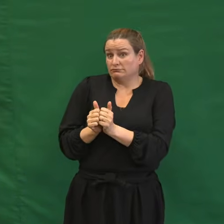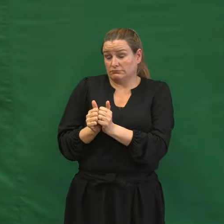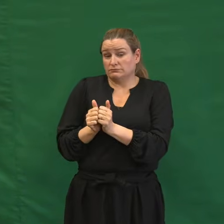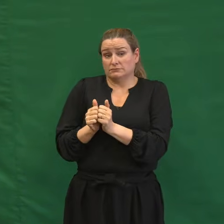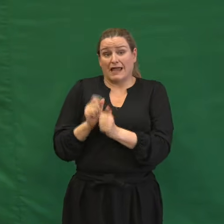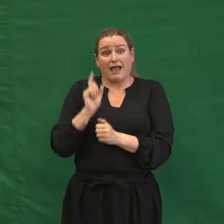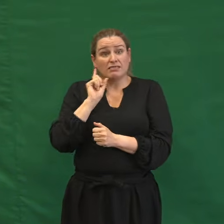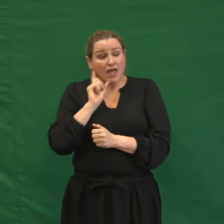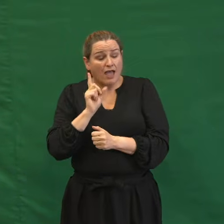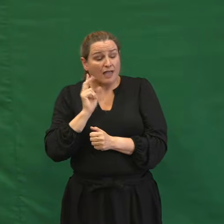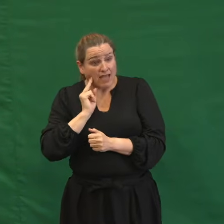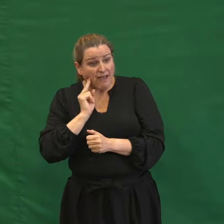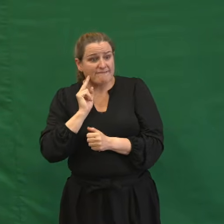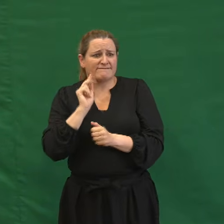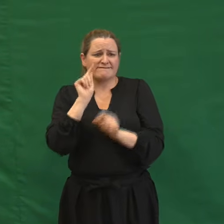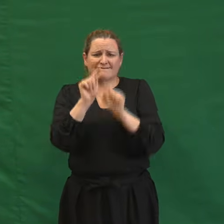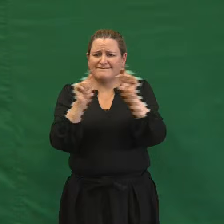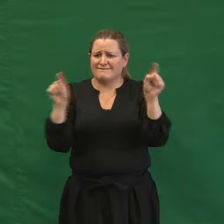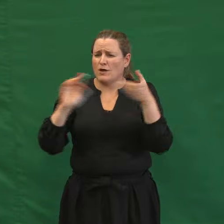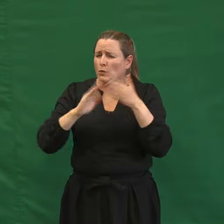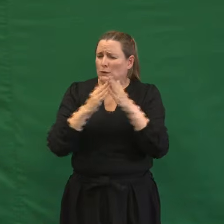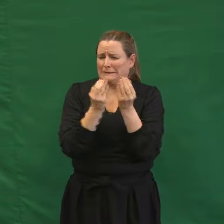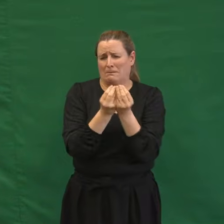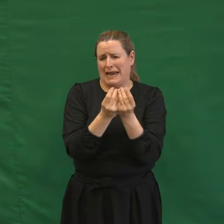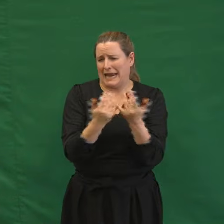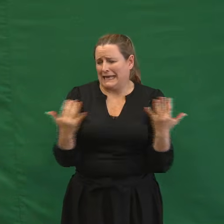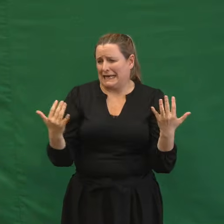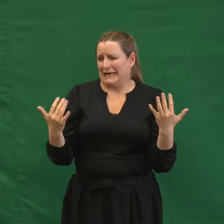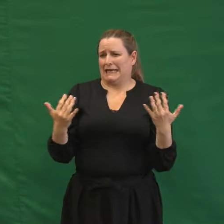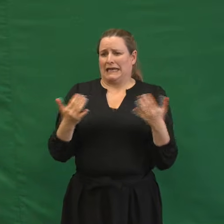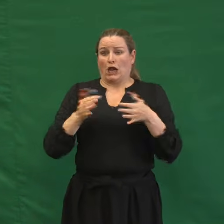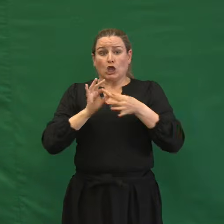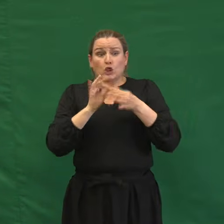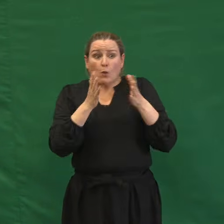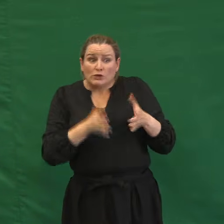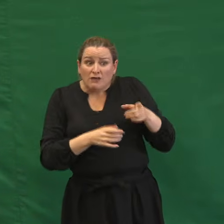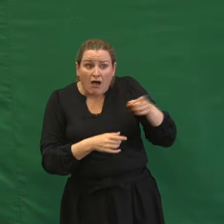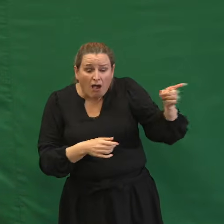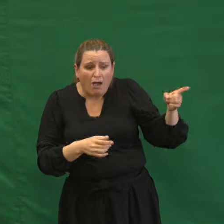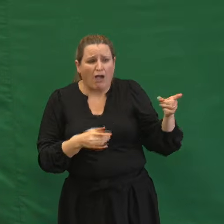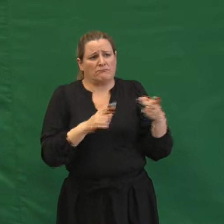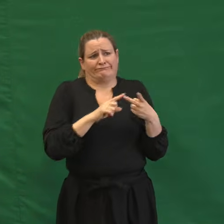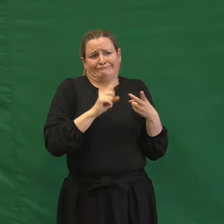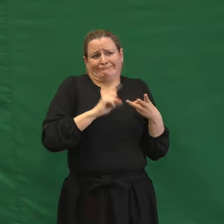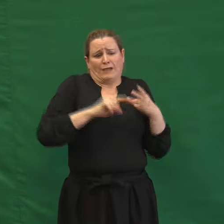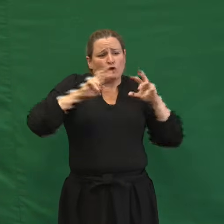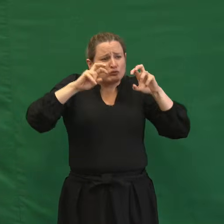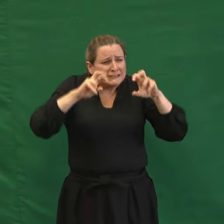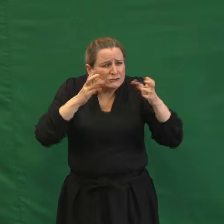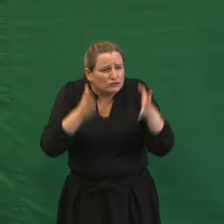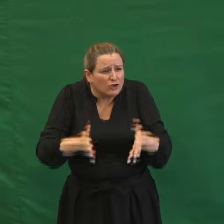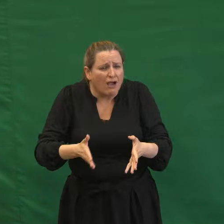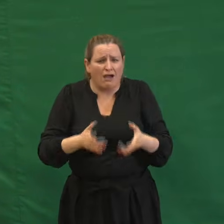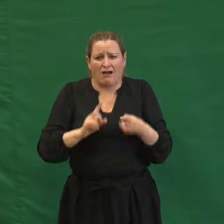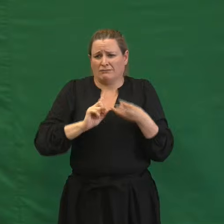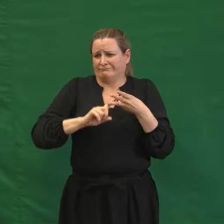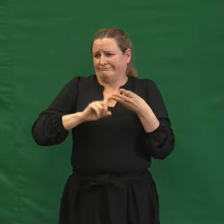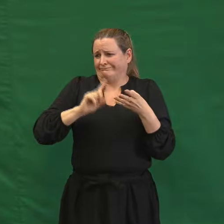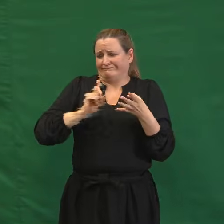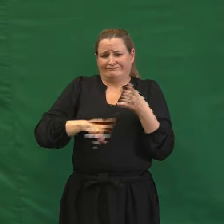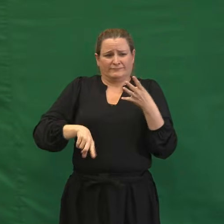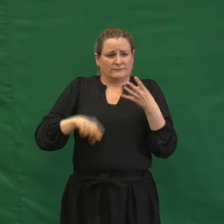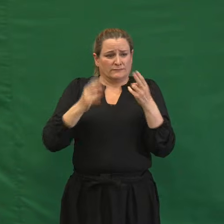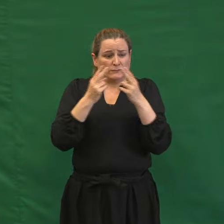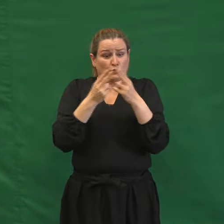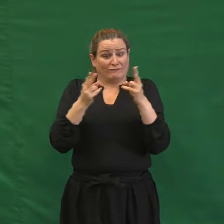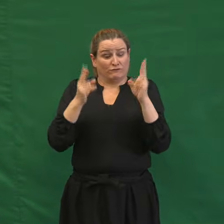the deaf community, from sign language interpreters, researchers, from the University of the